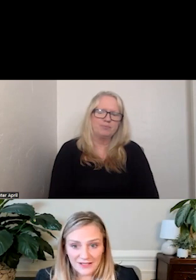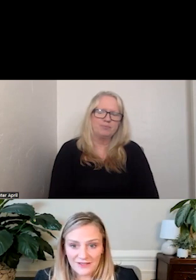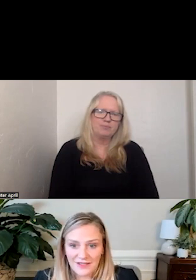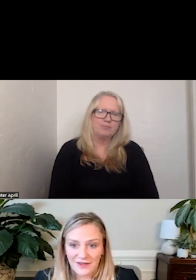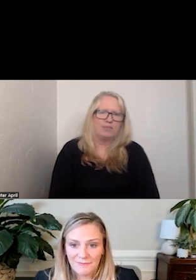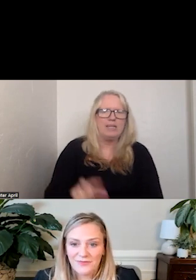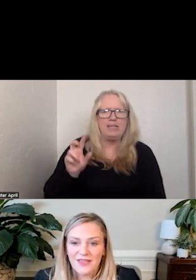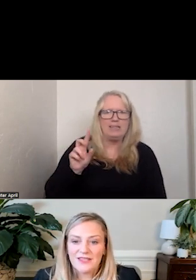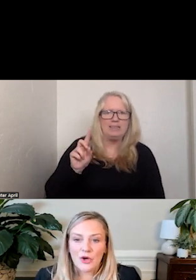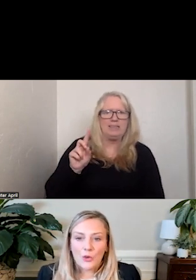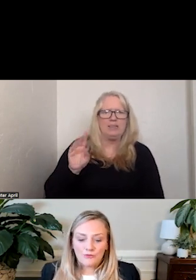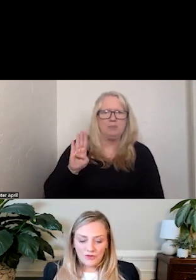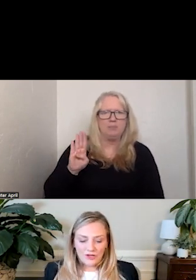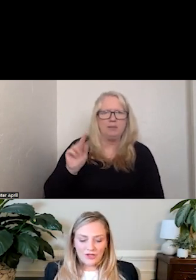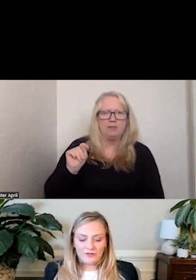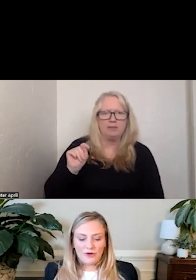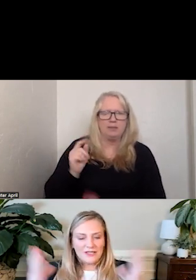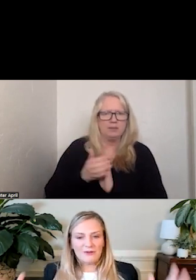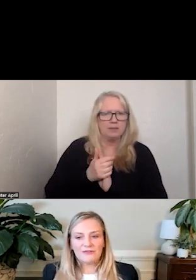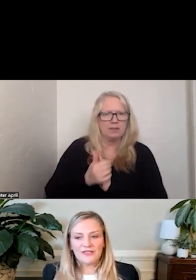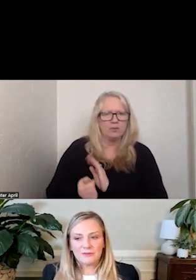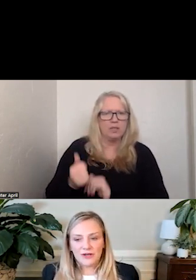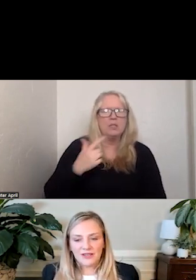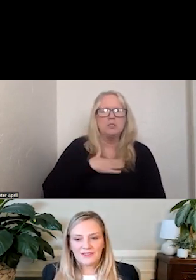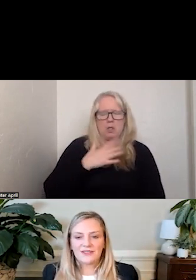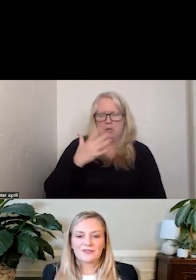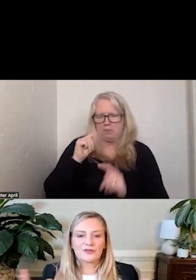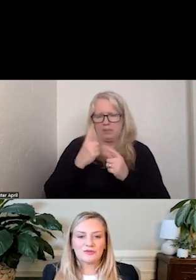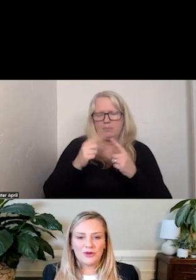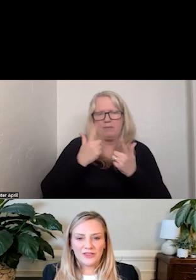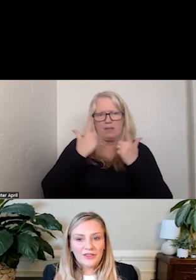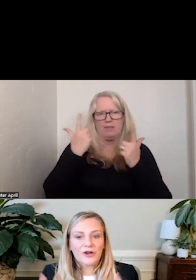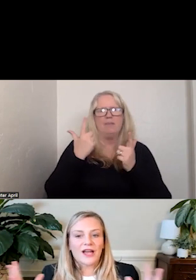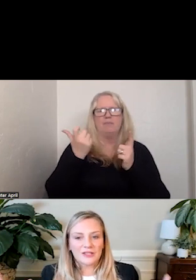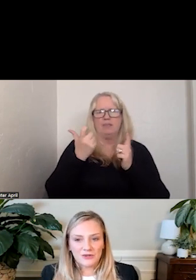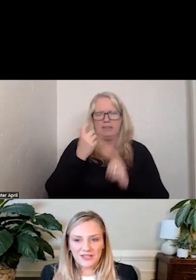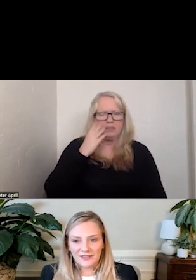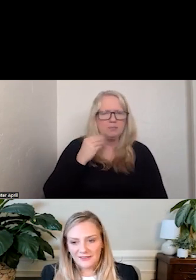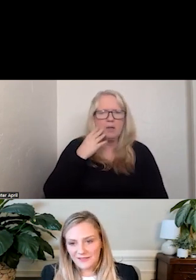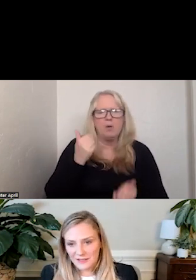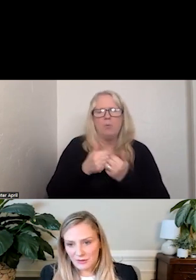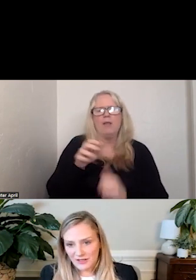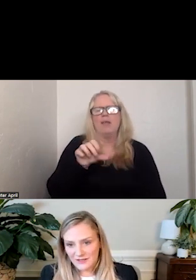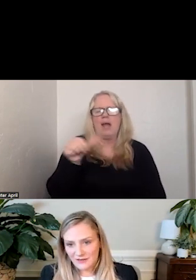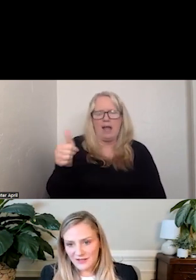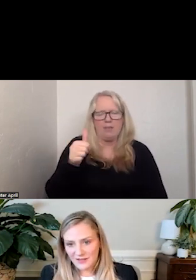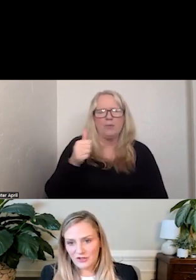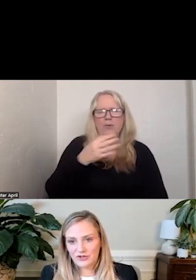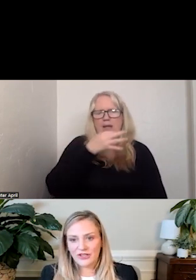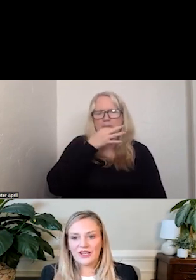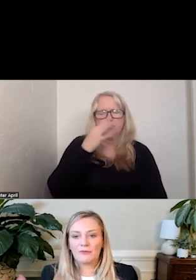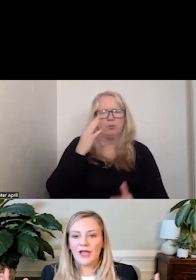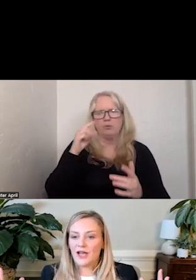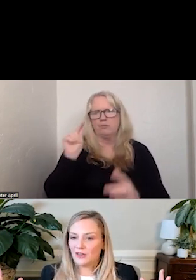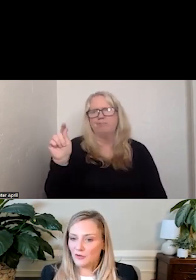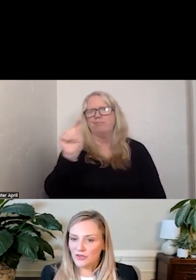DBT skills here. So my team of lived experience consulted with other experts in lived experience across the